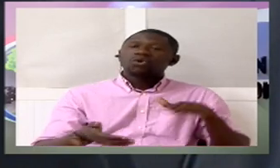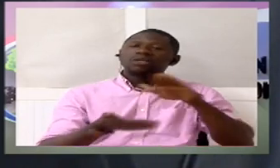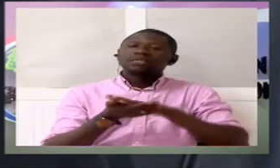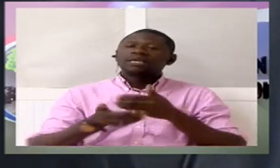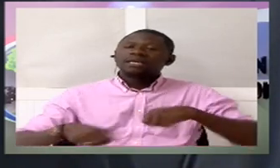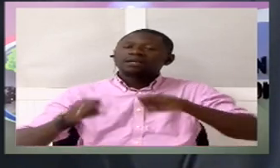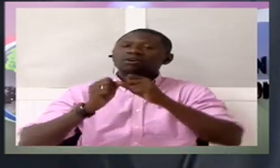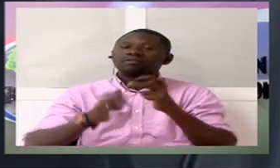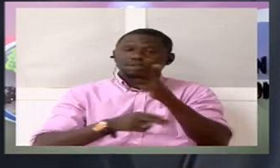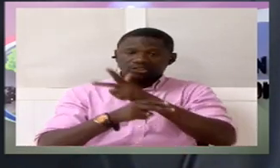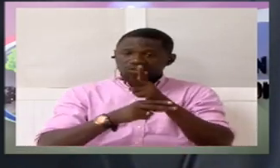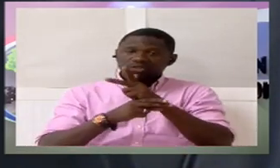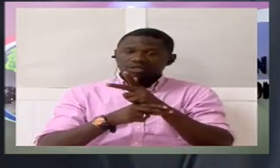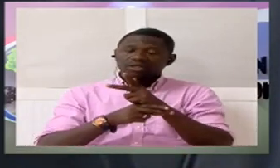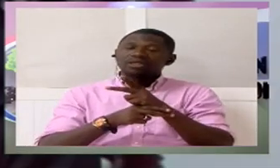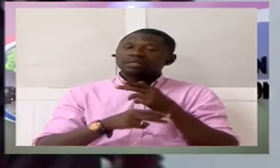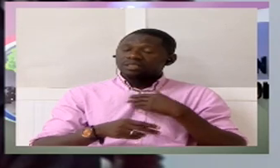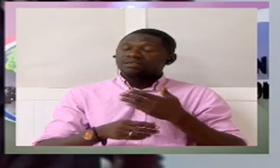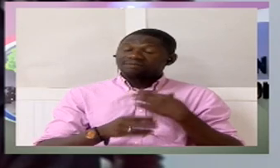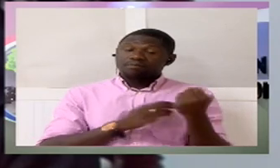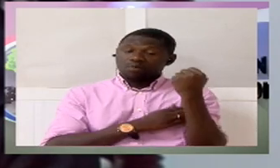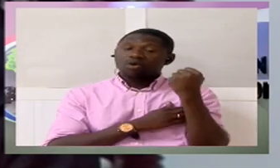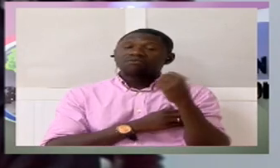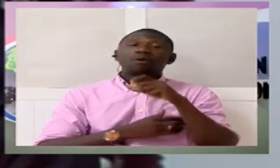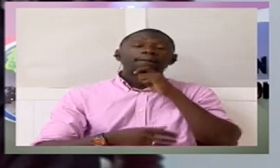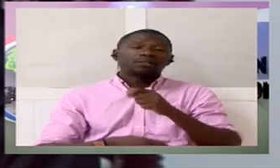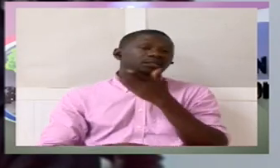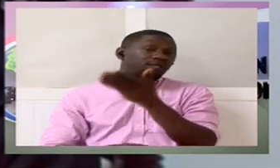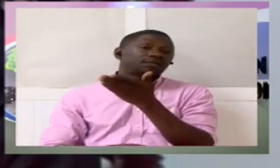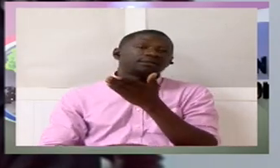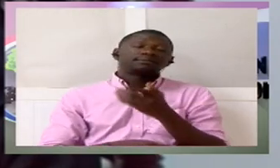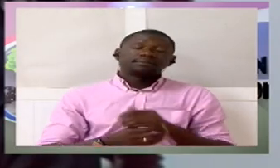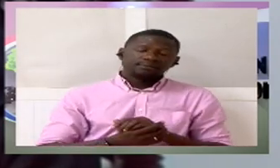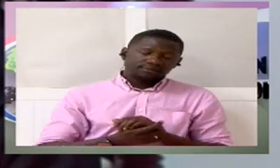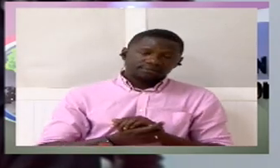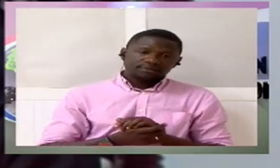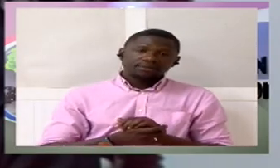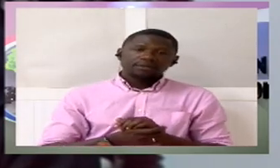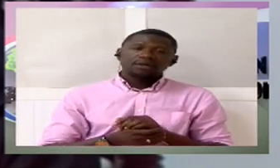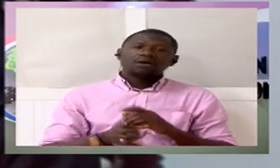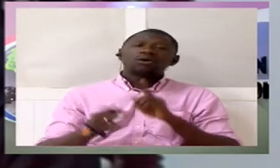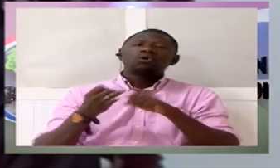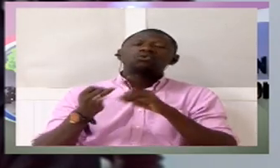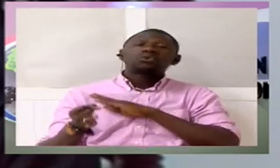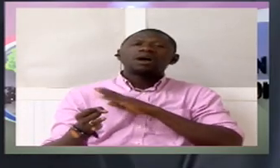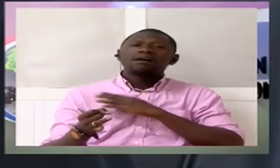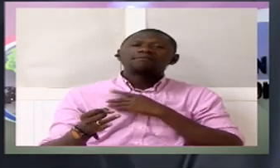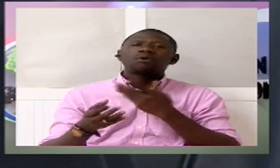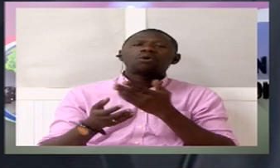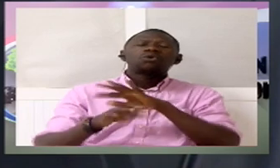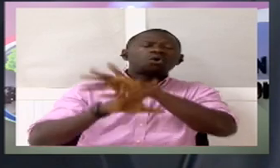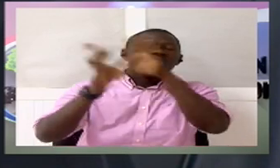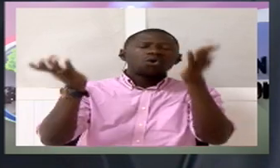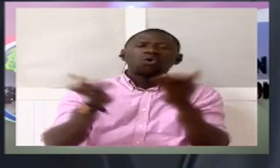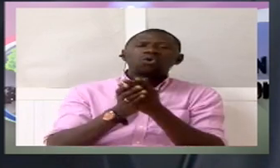side of the security sector he was powerful there. Banko bunda kumalbe aisemboso tuje. He also had powers on all